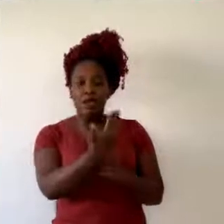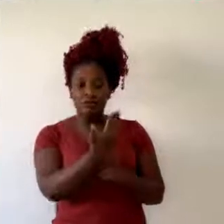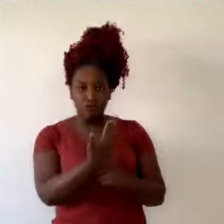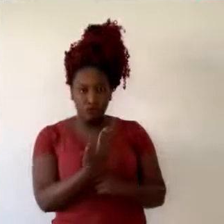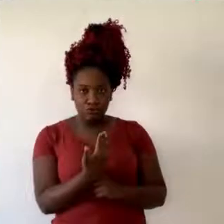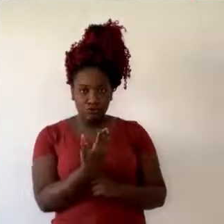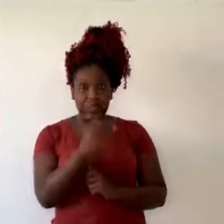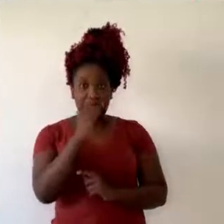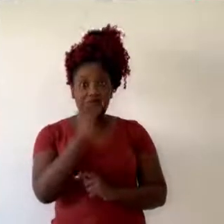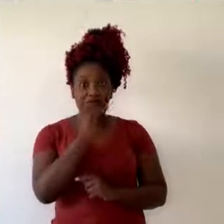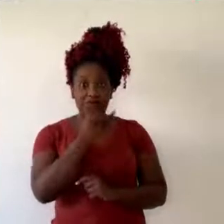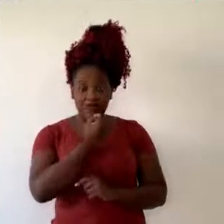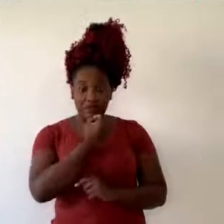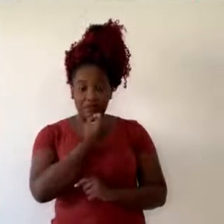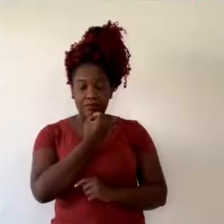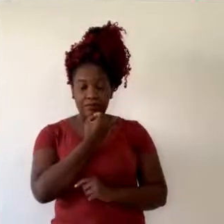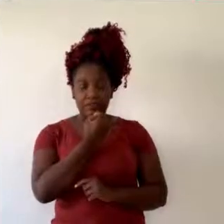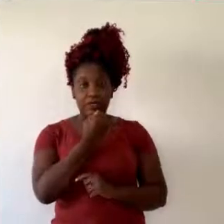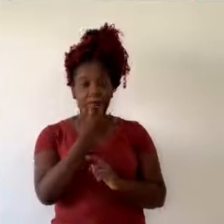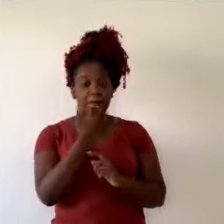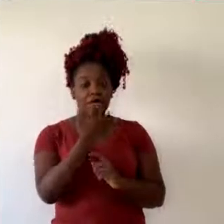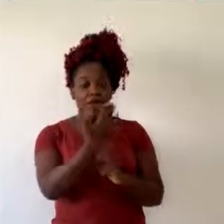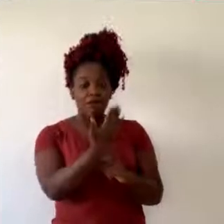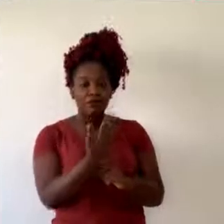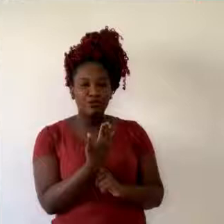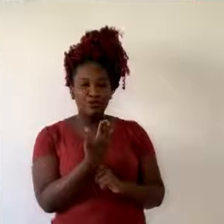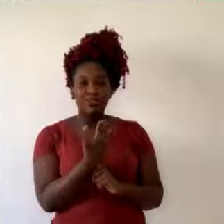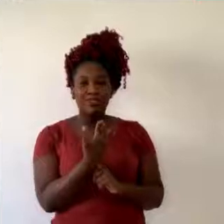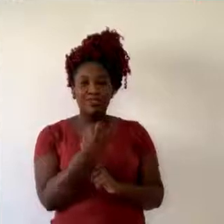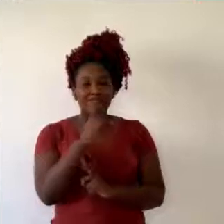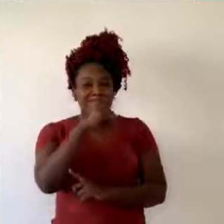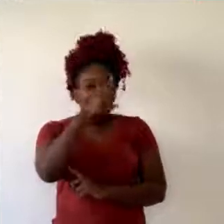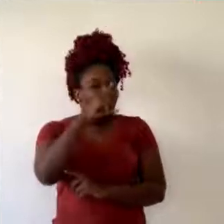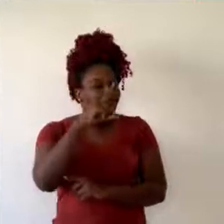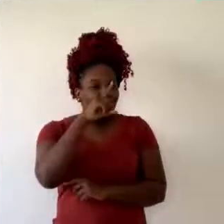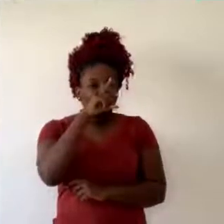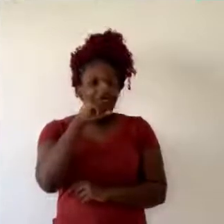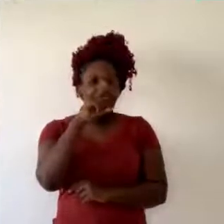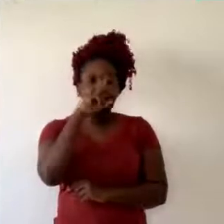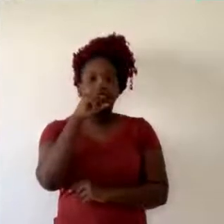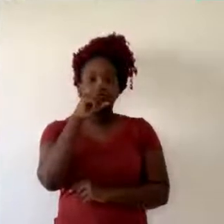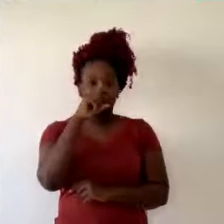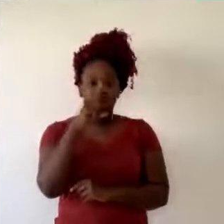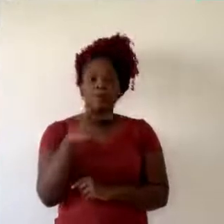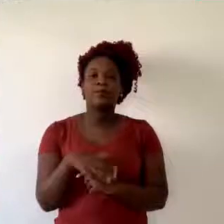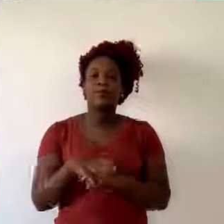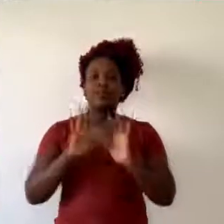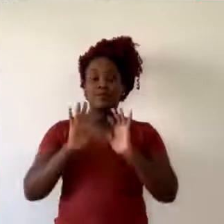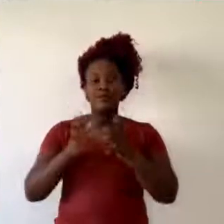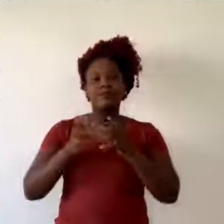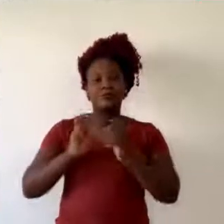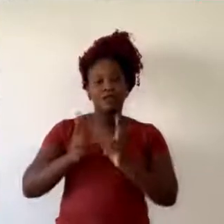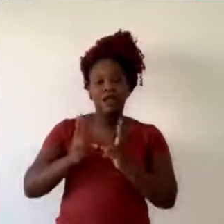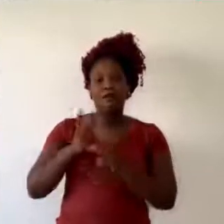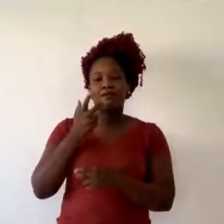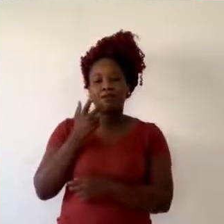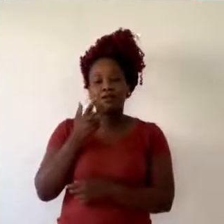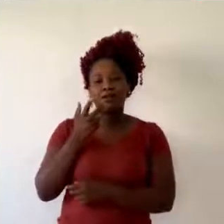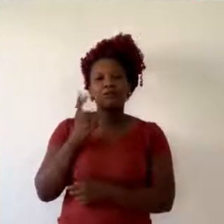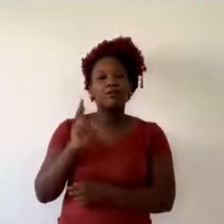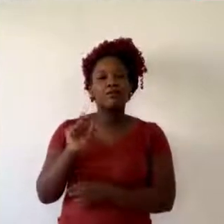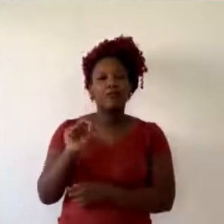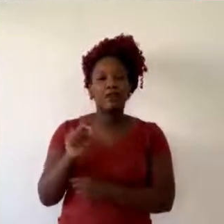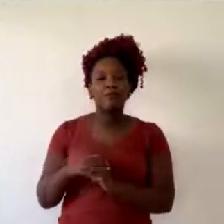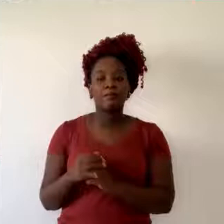help, unfortunately, she only asks for help when the situation is very dramatic. So something we've